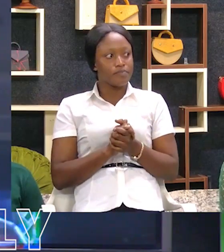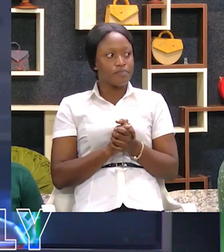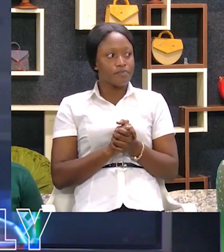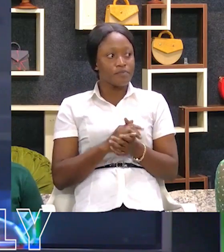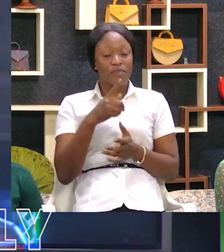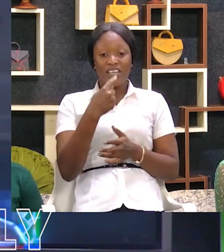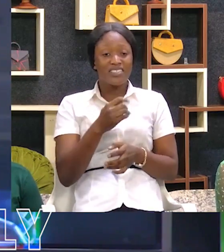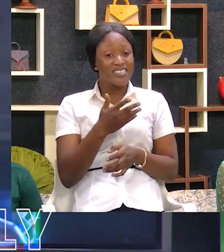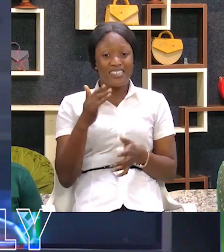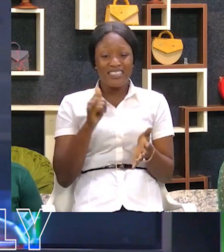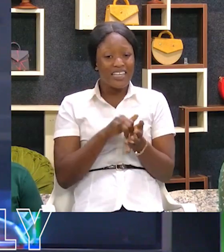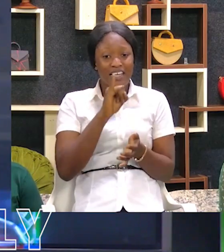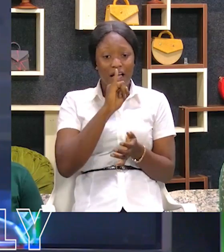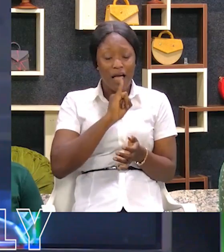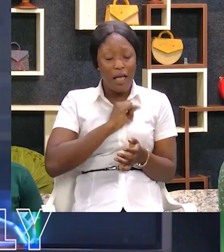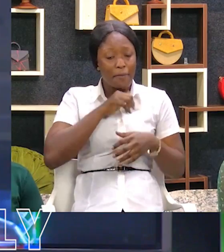The thing where they tire me, eh?